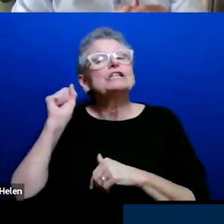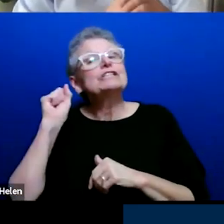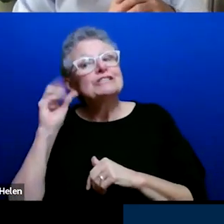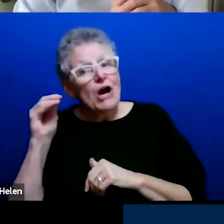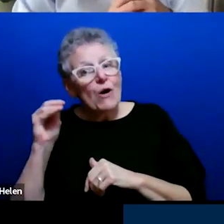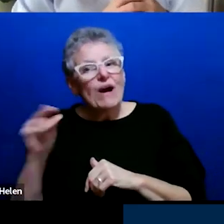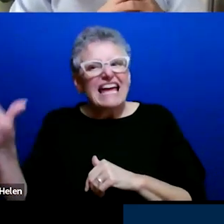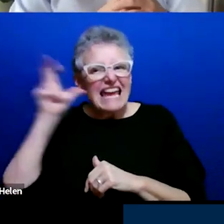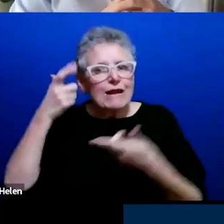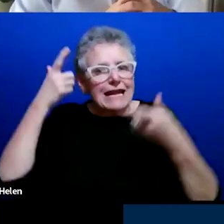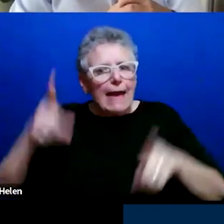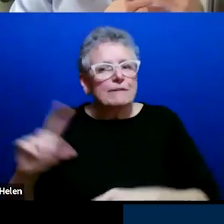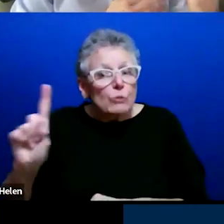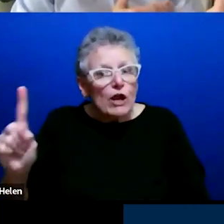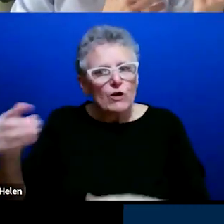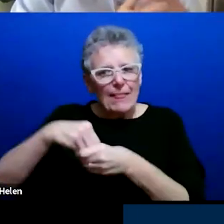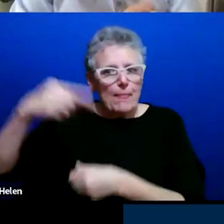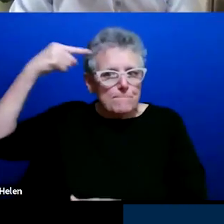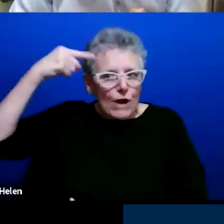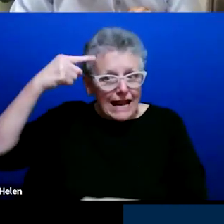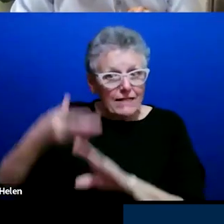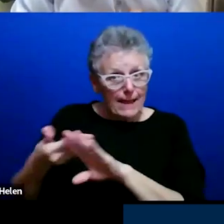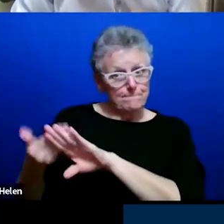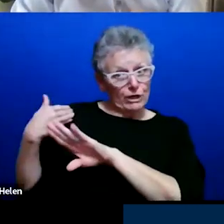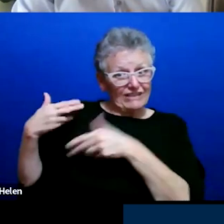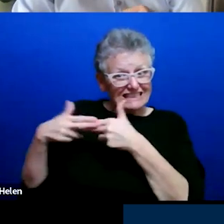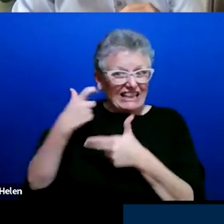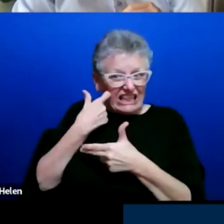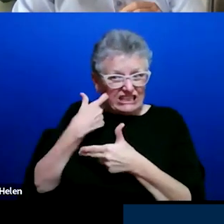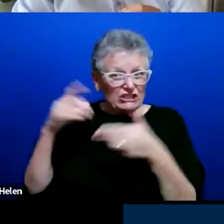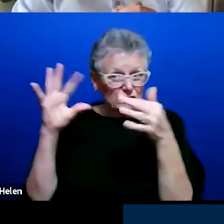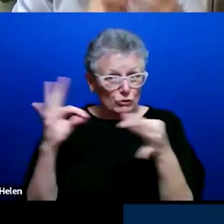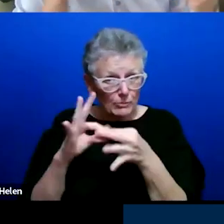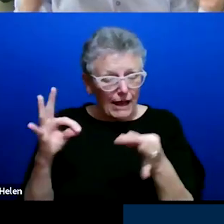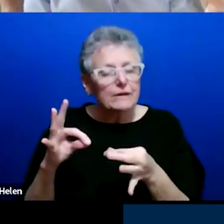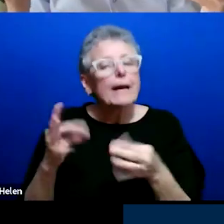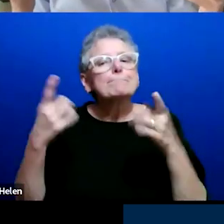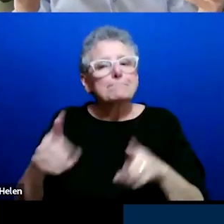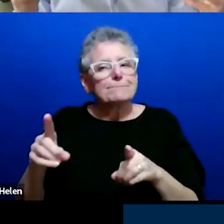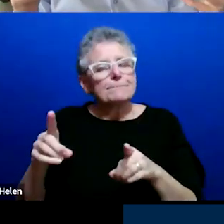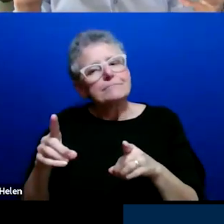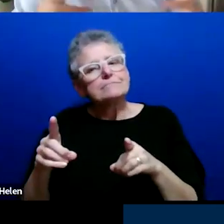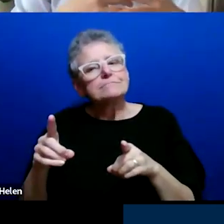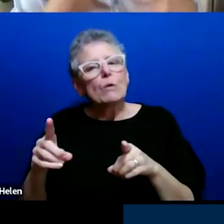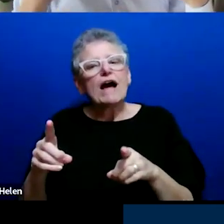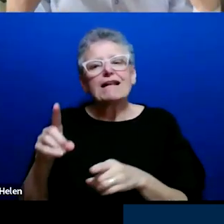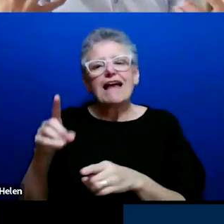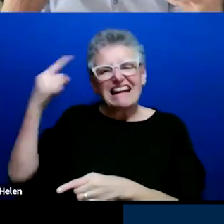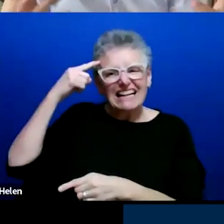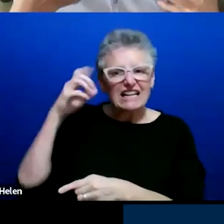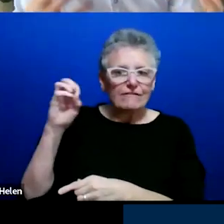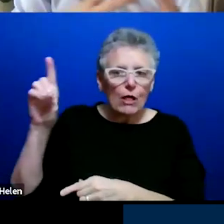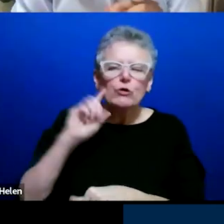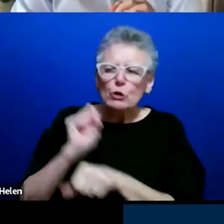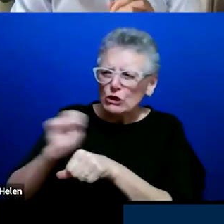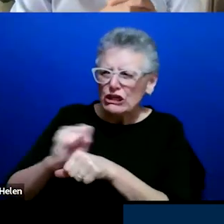So hearing occurs in the brain, and that previous slide that I just told you about is basically what cognitive load is. You're working so hard